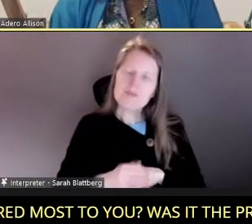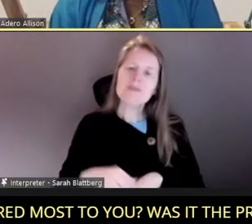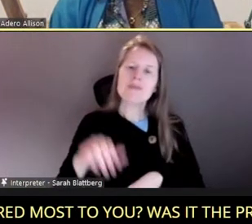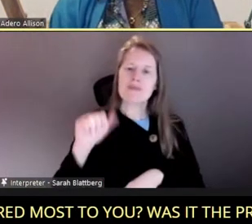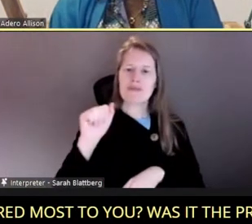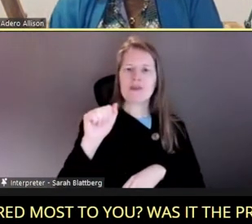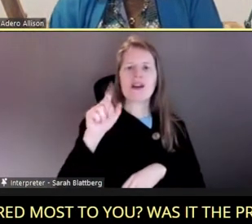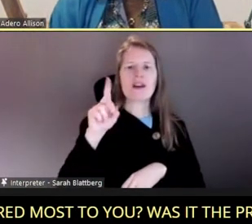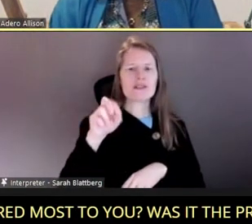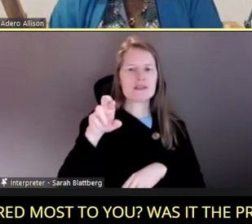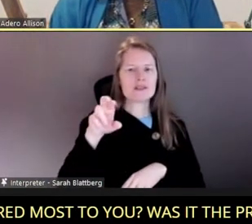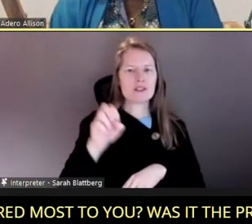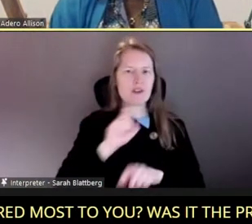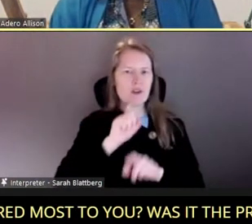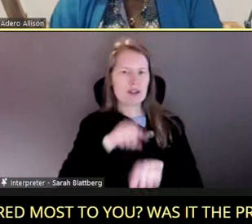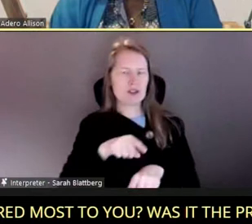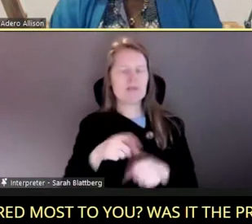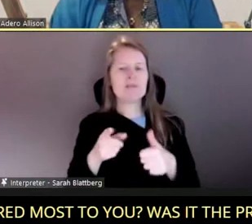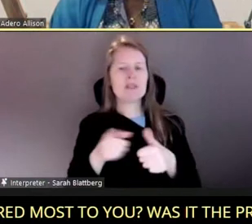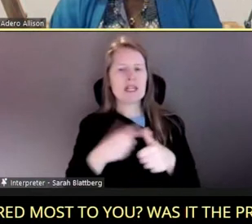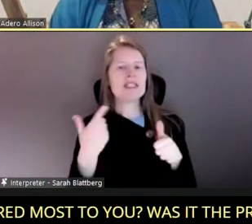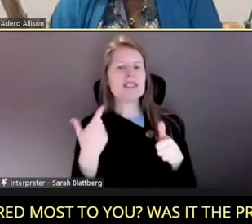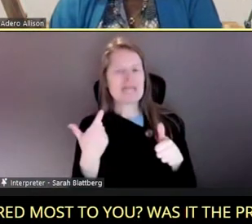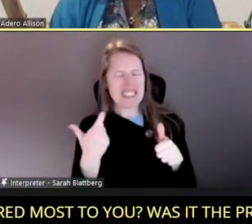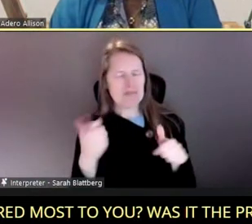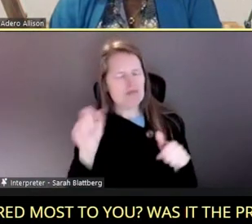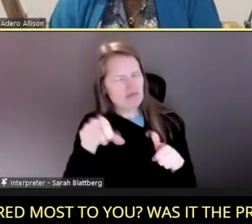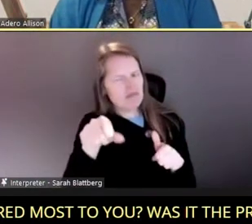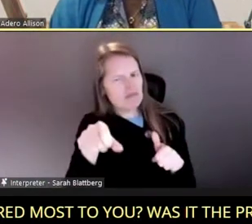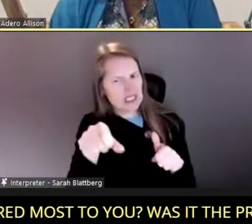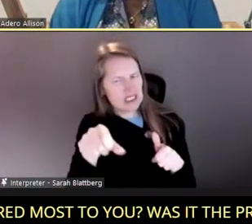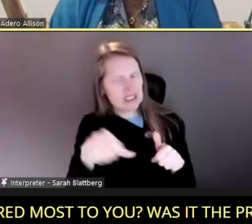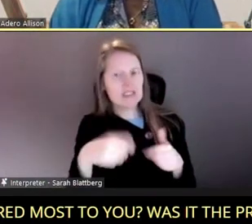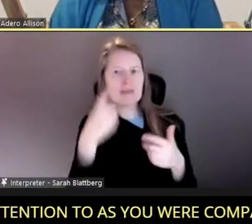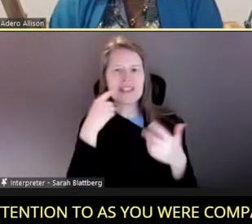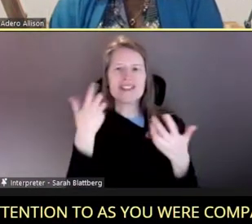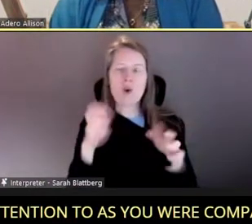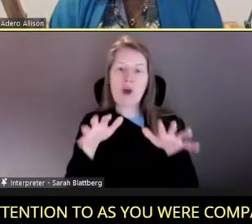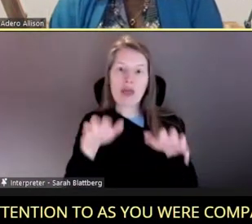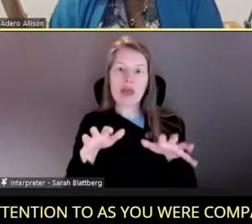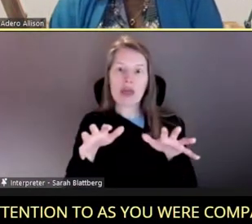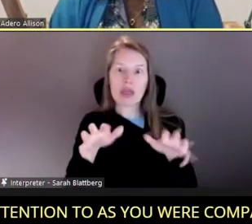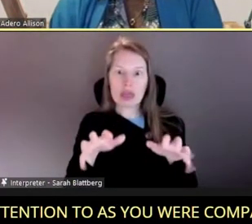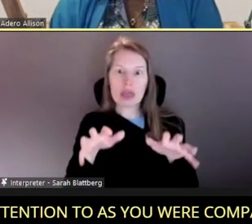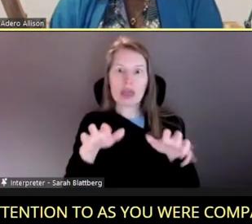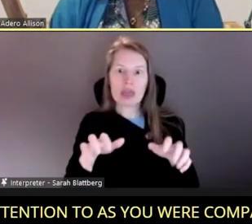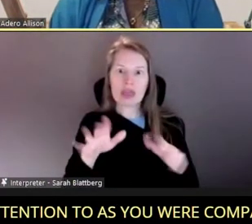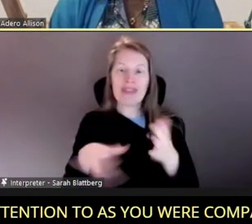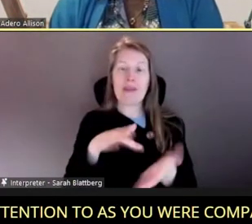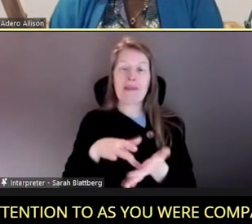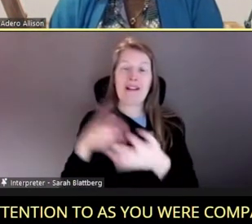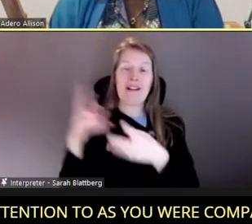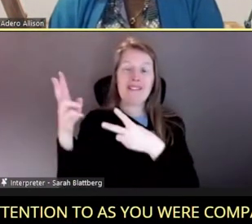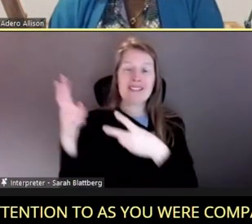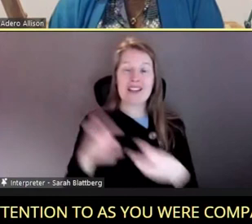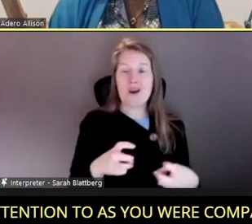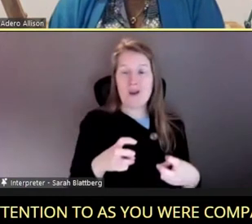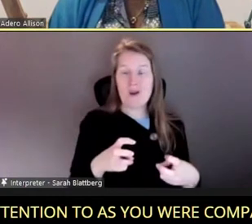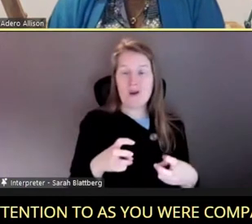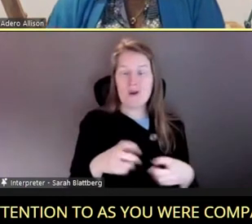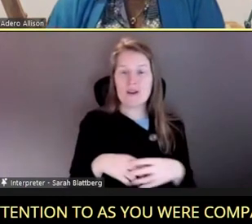looking for the speed so that things don't freeze in the middle of downloads. Whether there